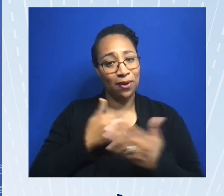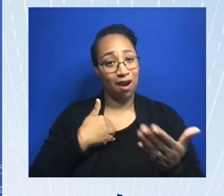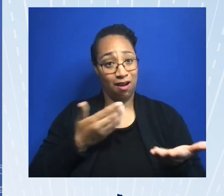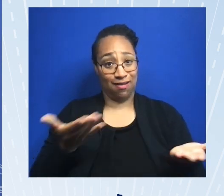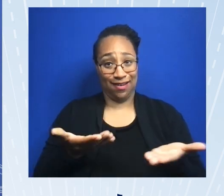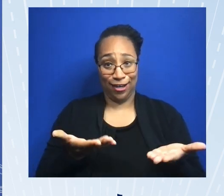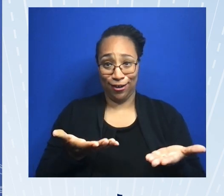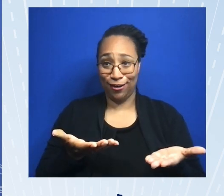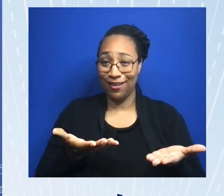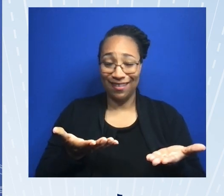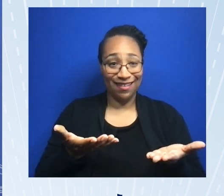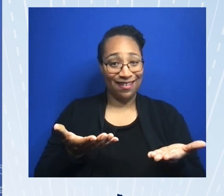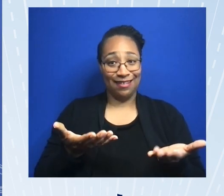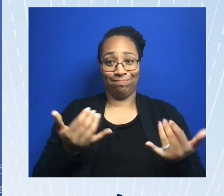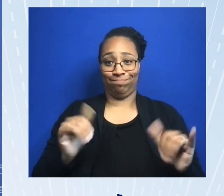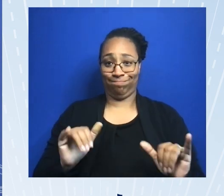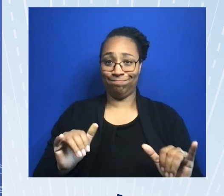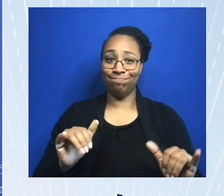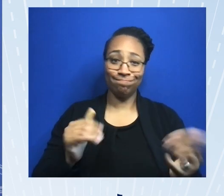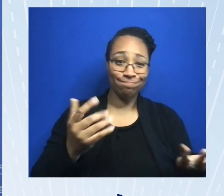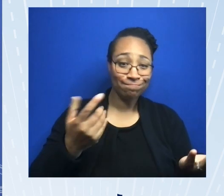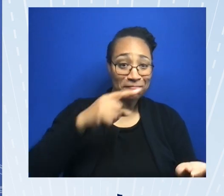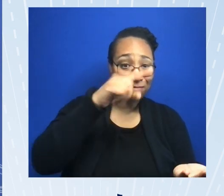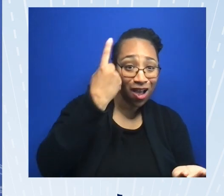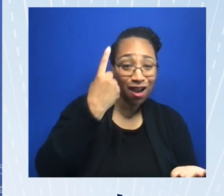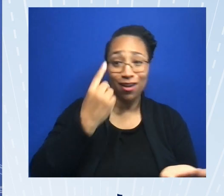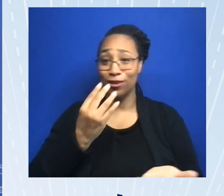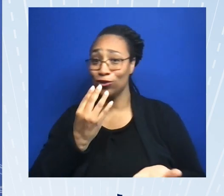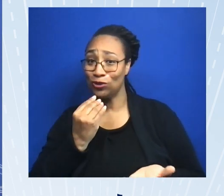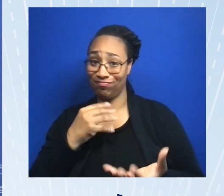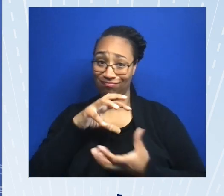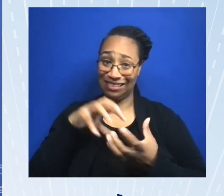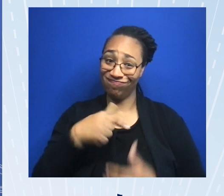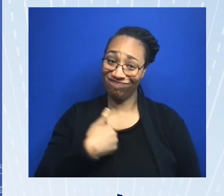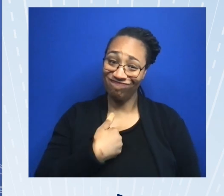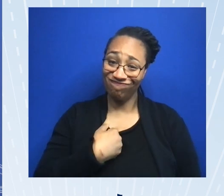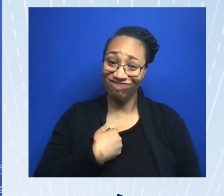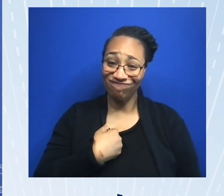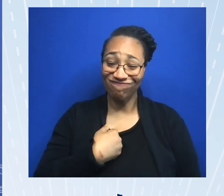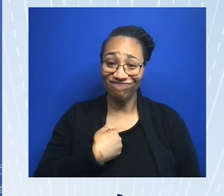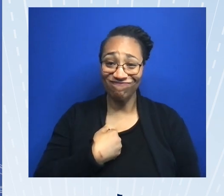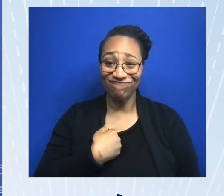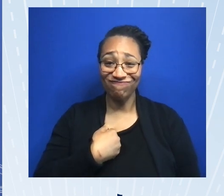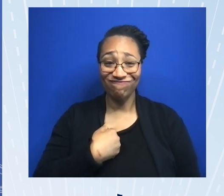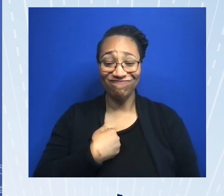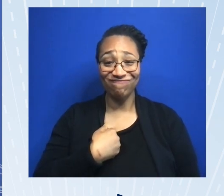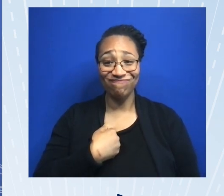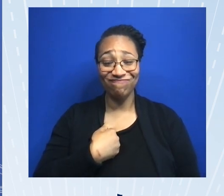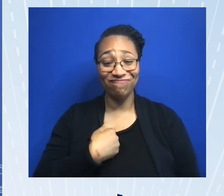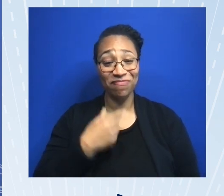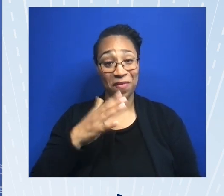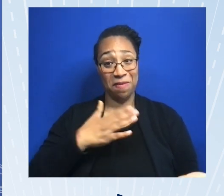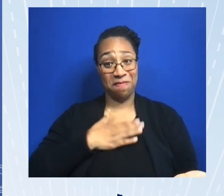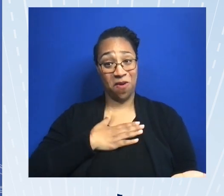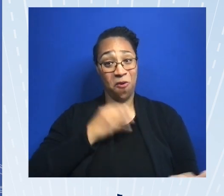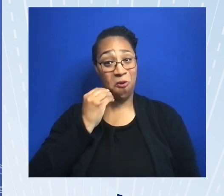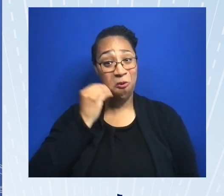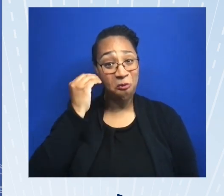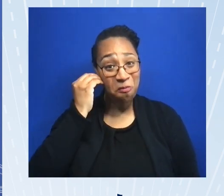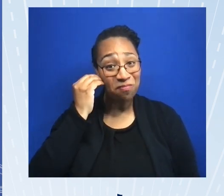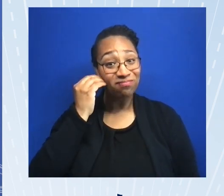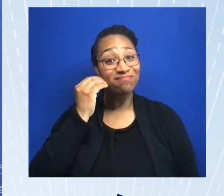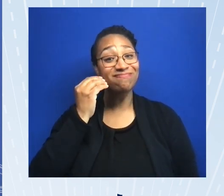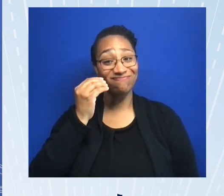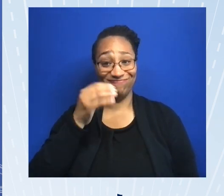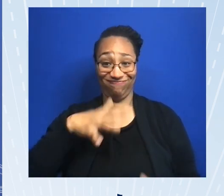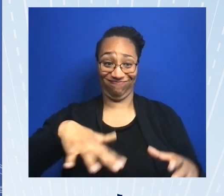used to belong to the Israeli embassy, and we kept a mezuzah on our doorframe. I learned prayers from my Jewish classmates